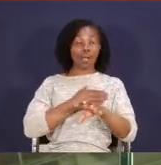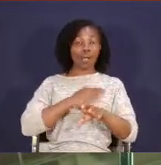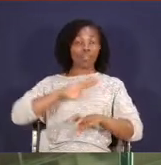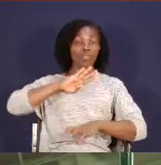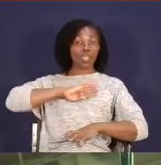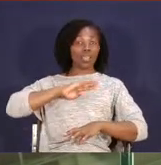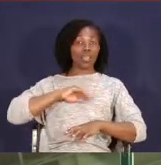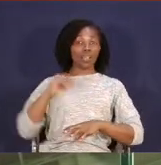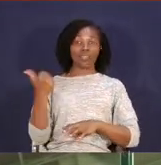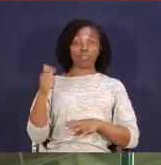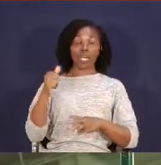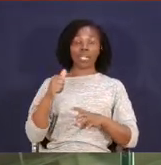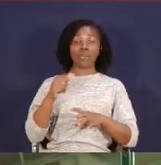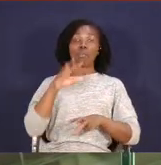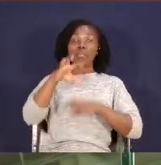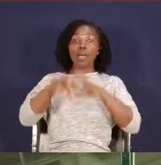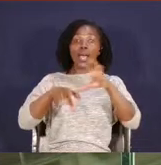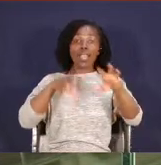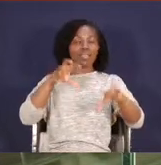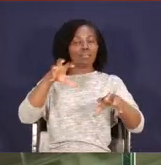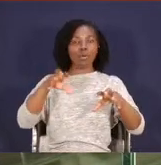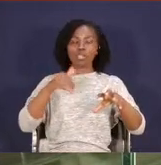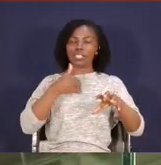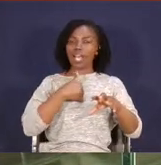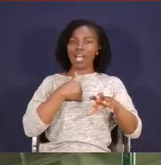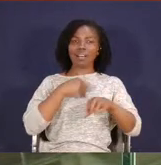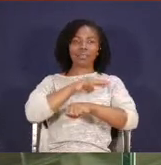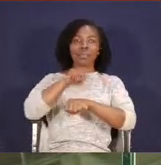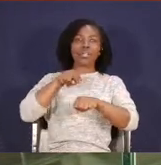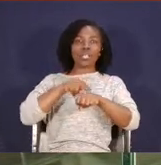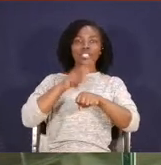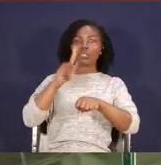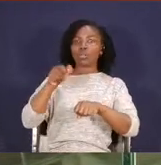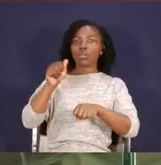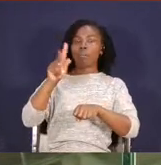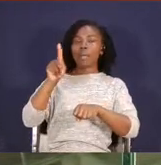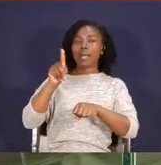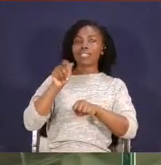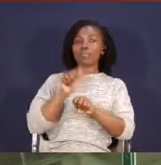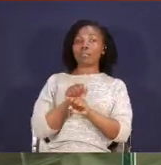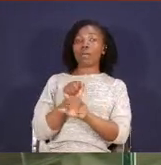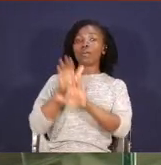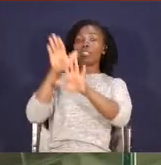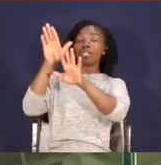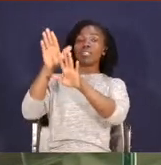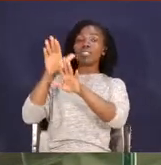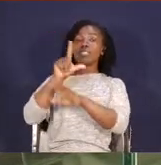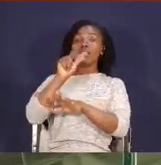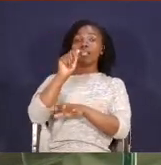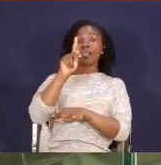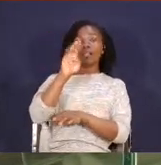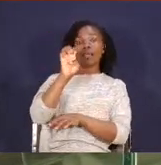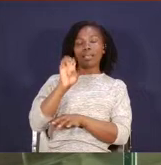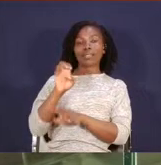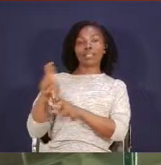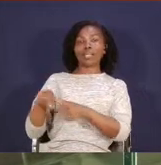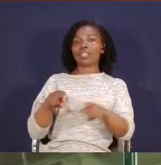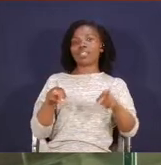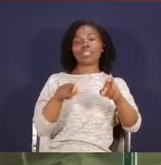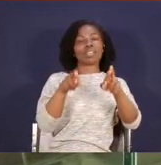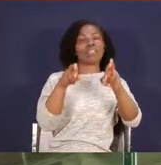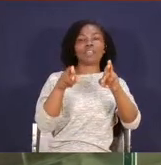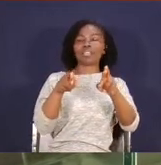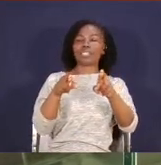of animals and what, and national parks and mountains and lakes and rivers, it is just like a